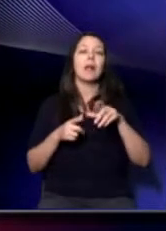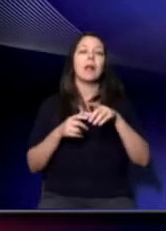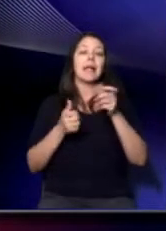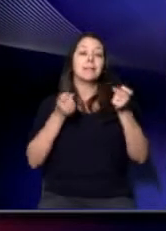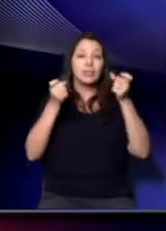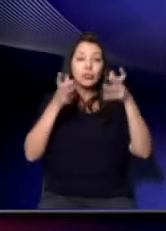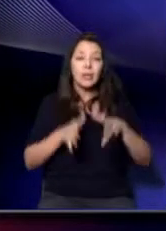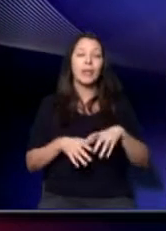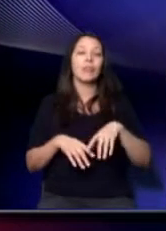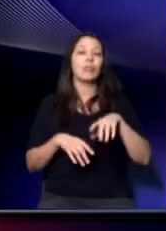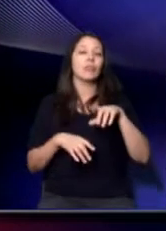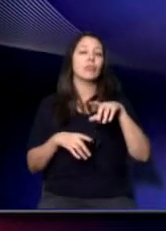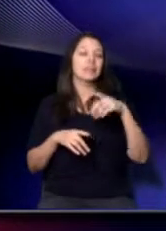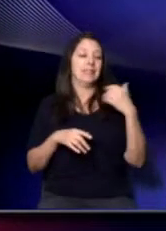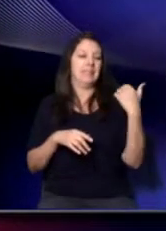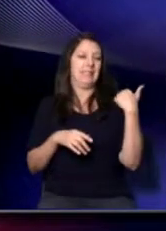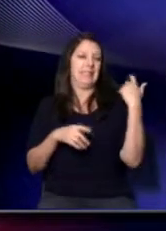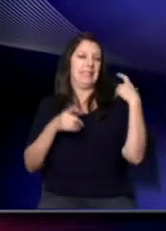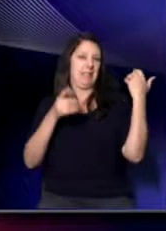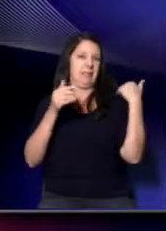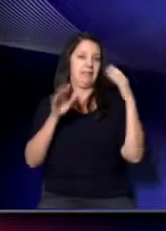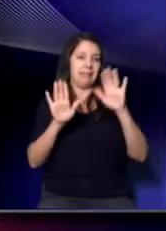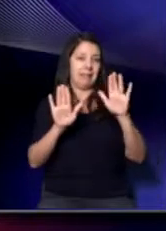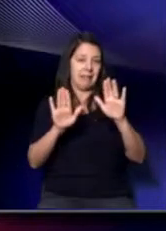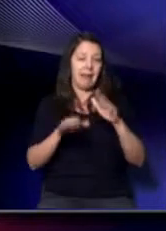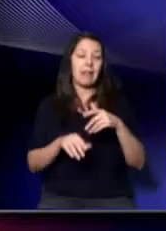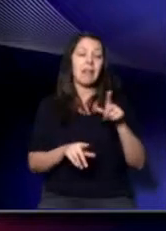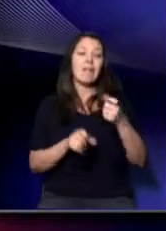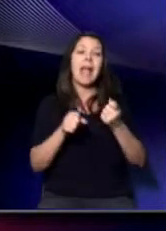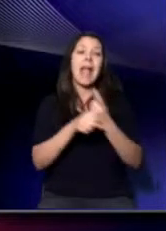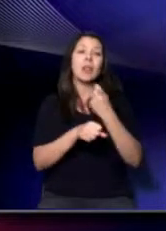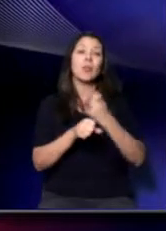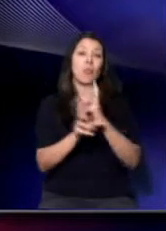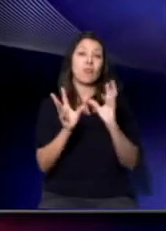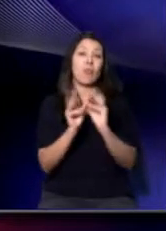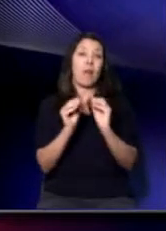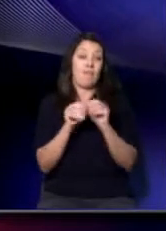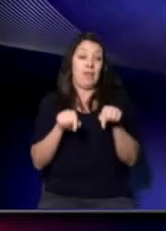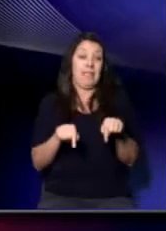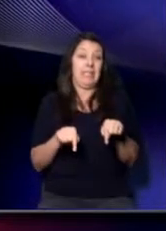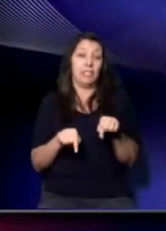Sunday. They have an annual conference that they held here in